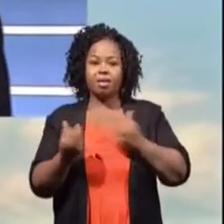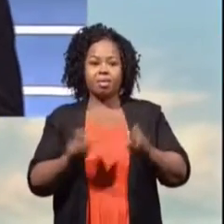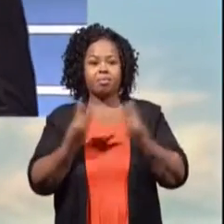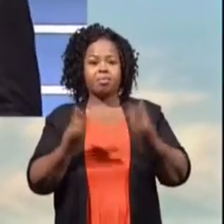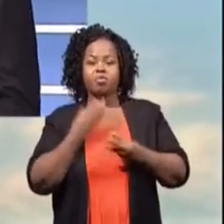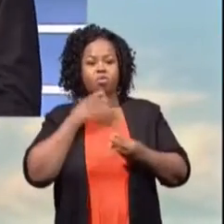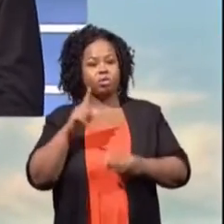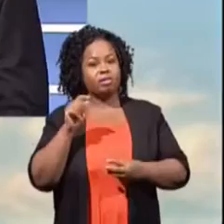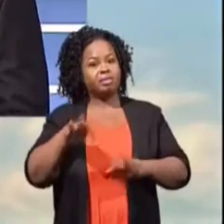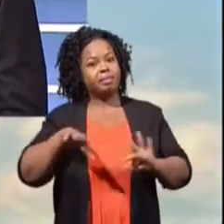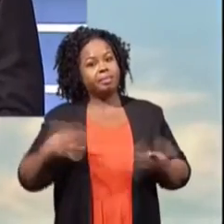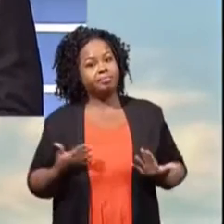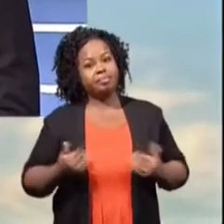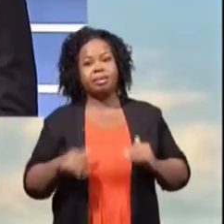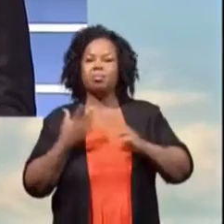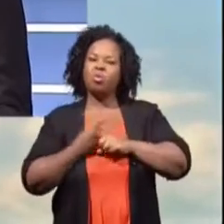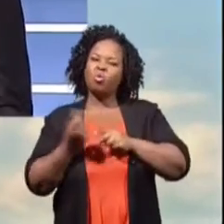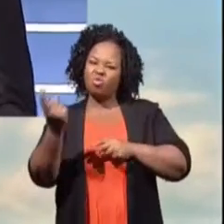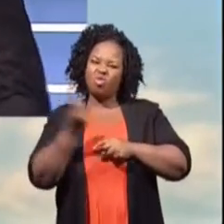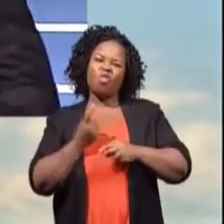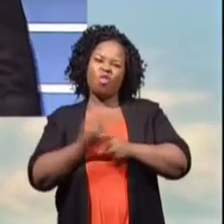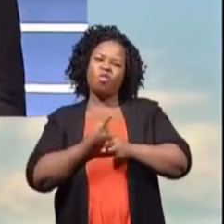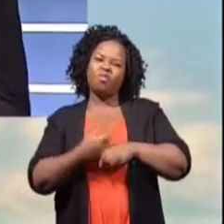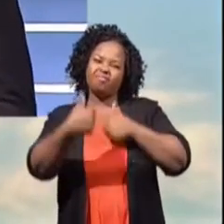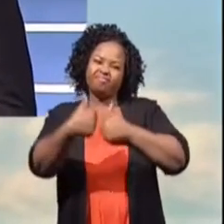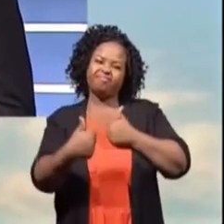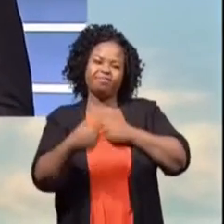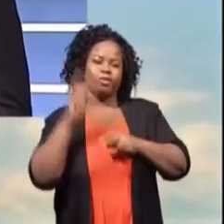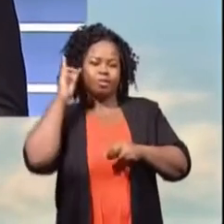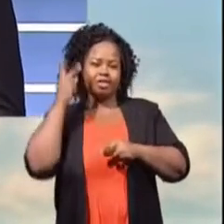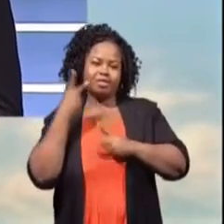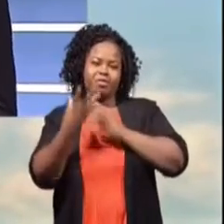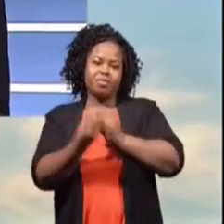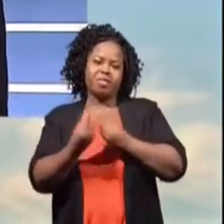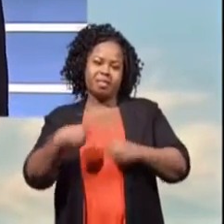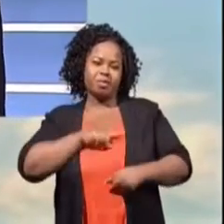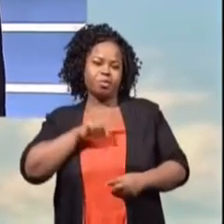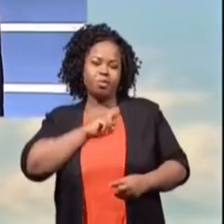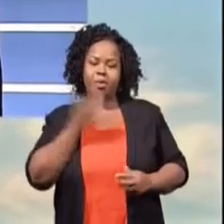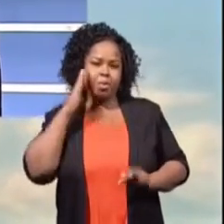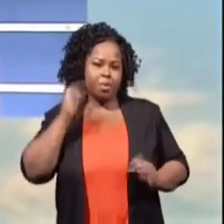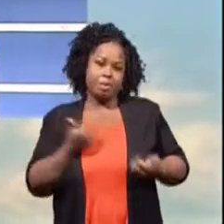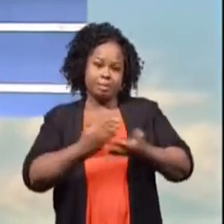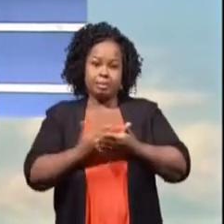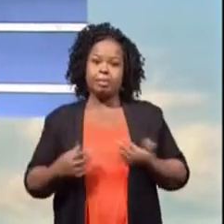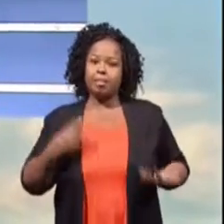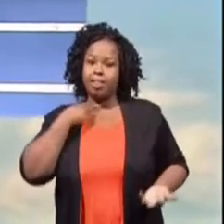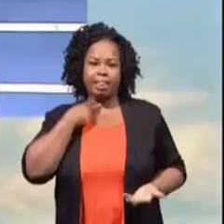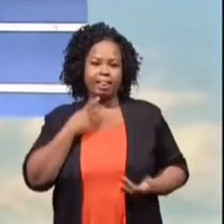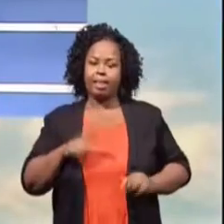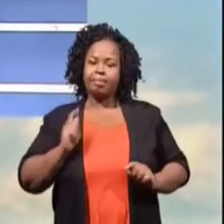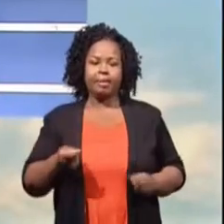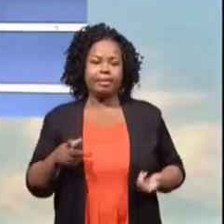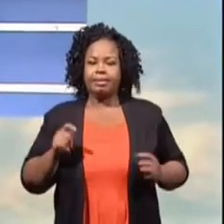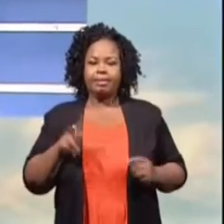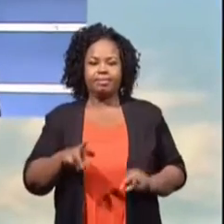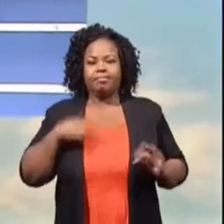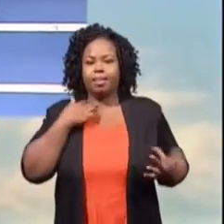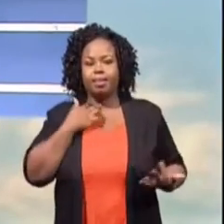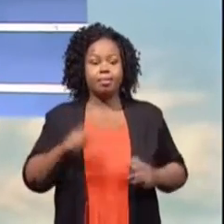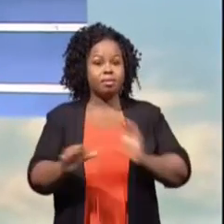ba bangena tv siya ngicela to khani ba bize ngihlala phansi si shift ni songe because yazi ba abanye abanazi tense zobhatala but ke important